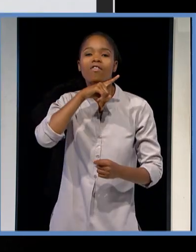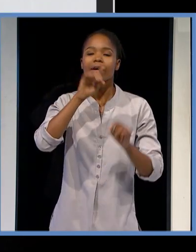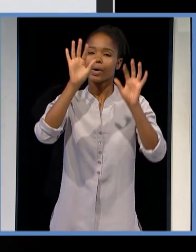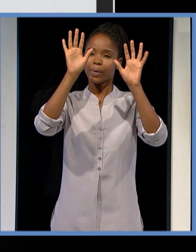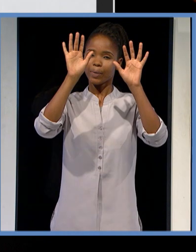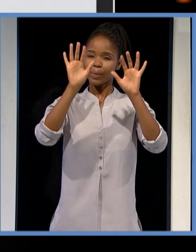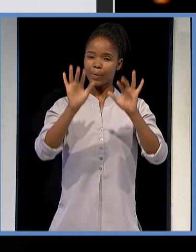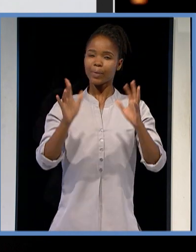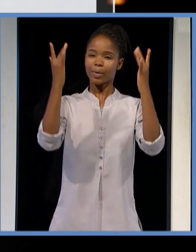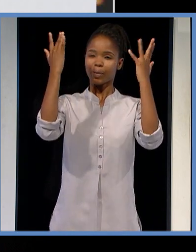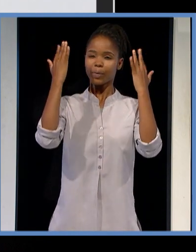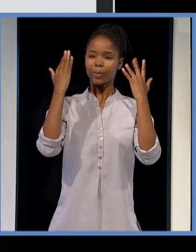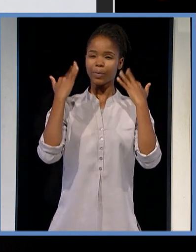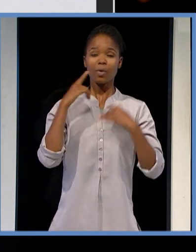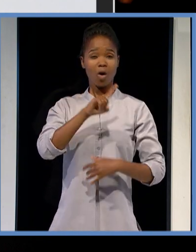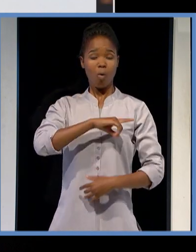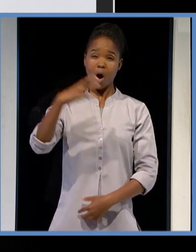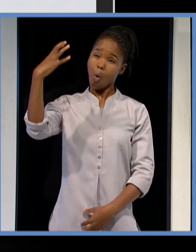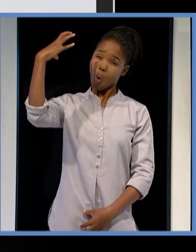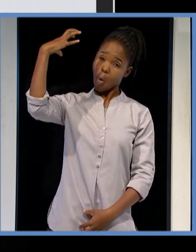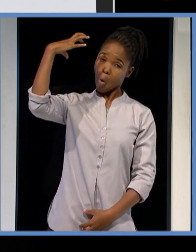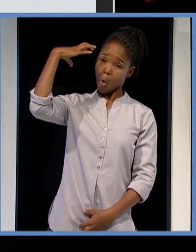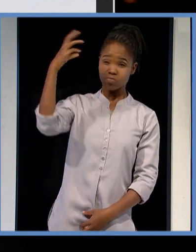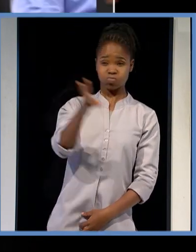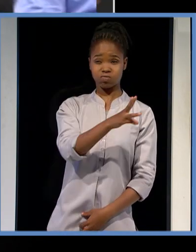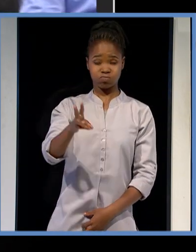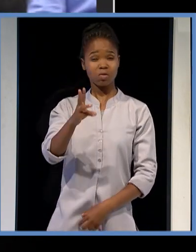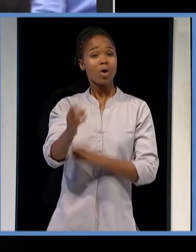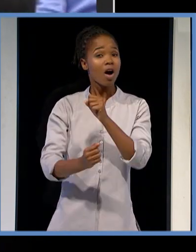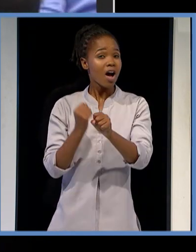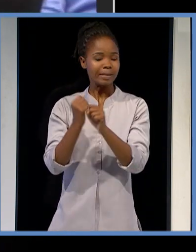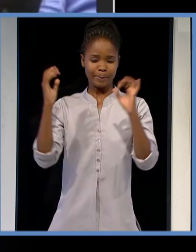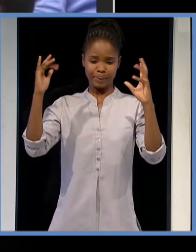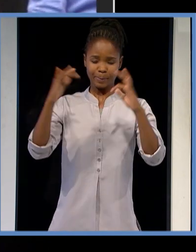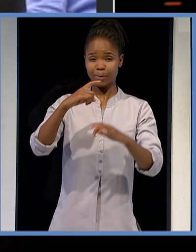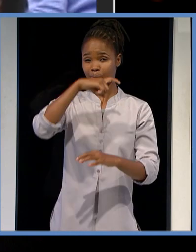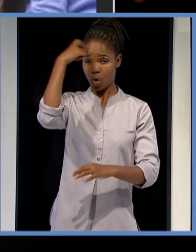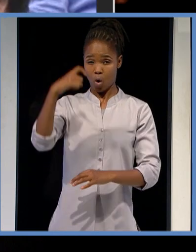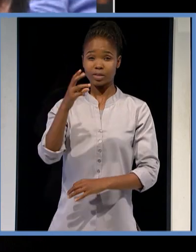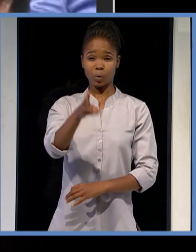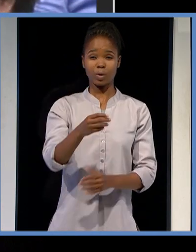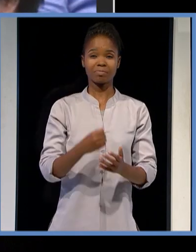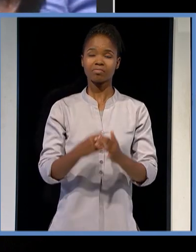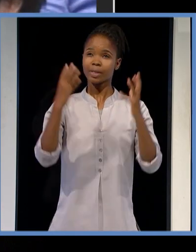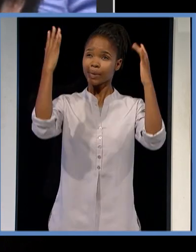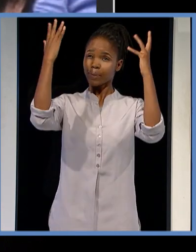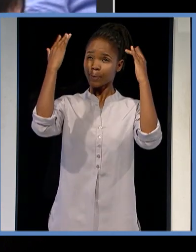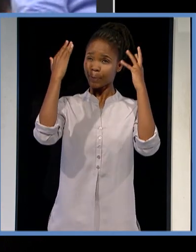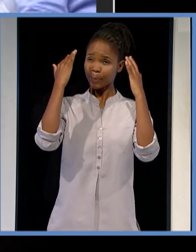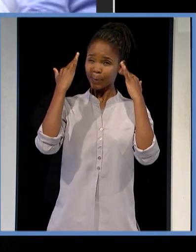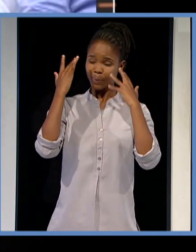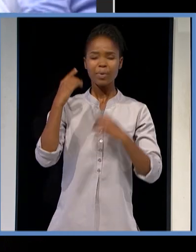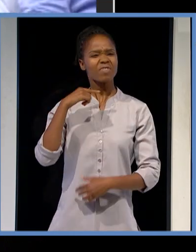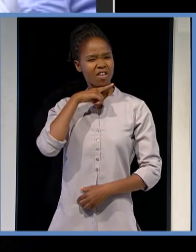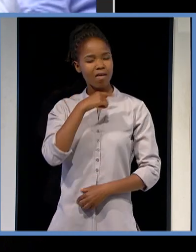cool in blistering temperatures expected during next year's Olympic and Paralympic Games. Artificial snow is the latest